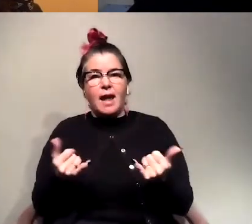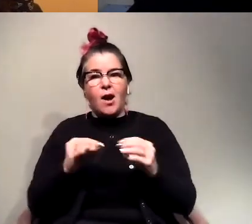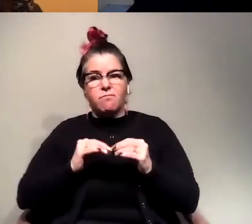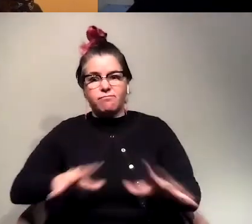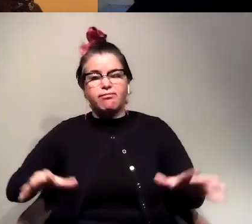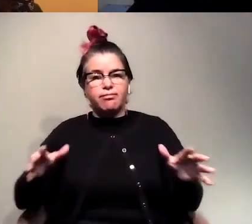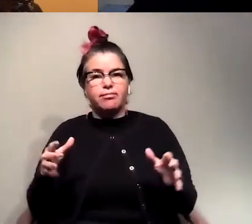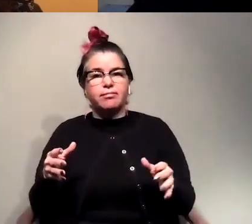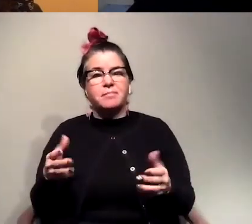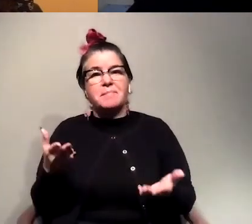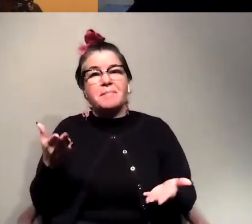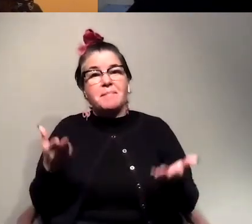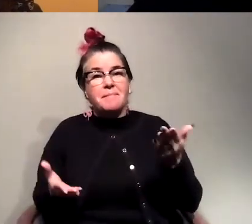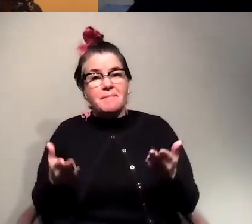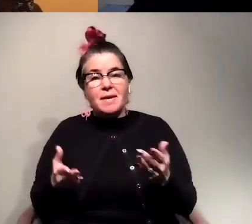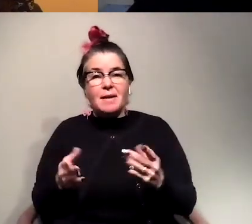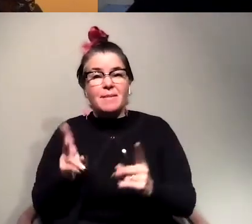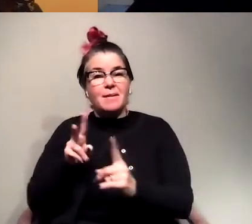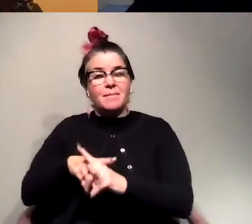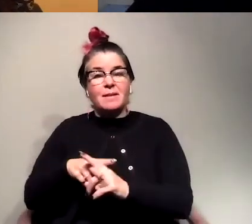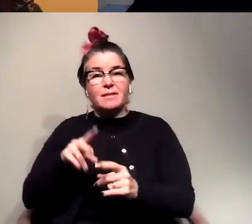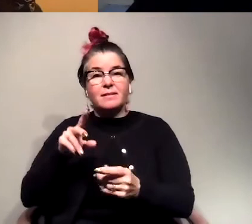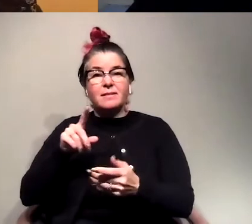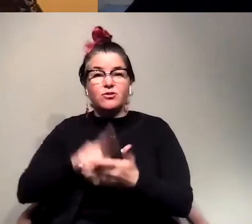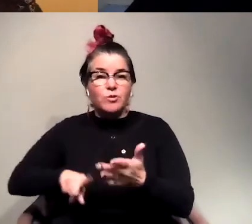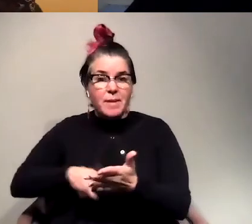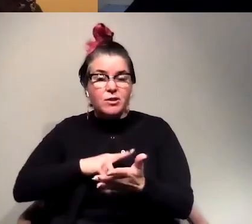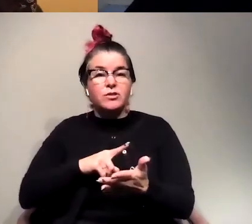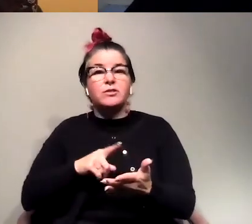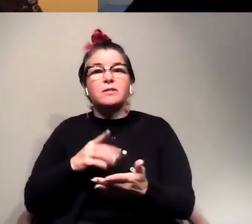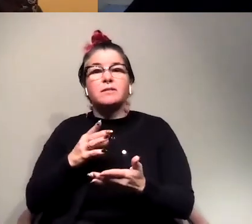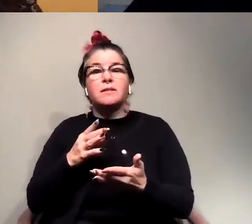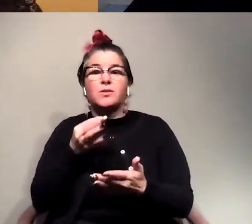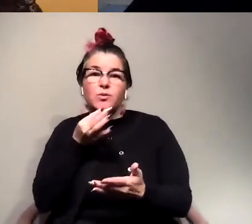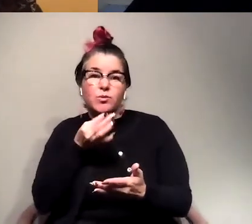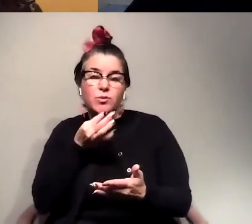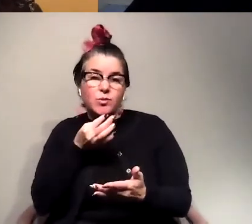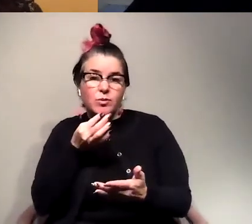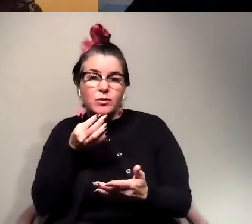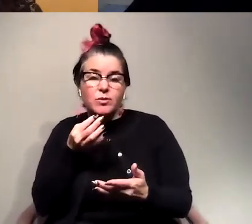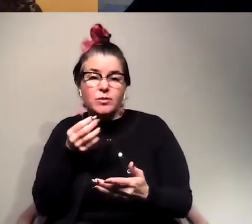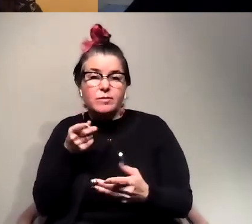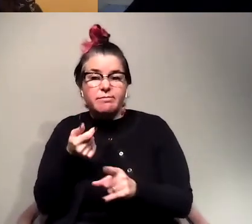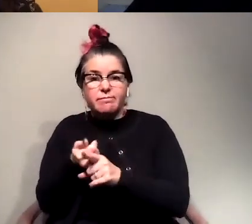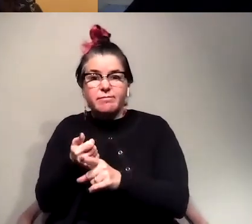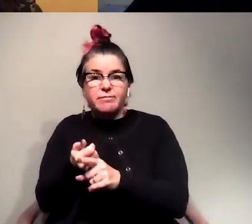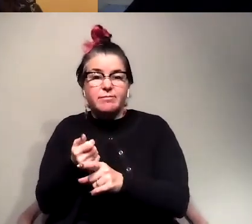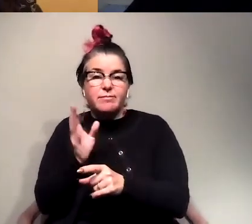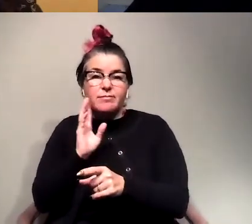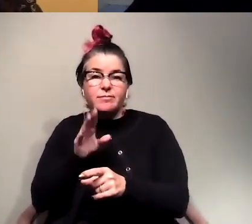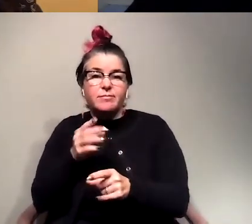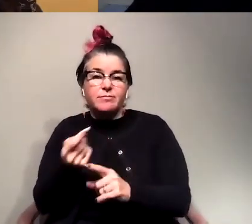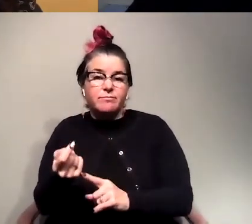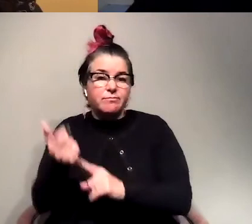that may be implementing discrimination, and someday soon they're going to be, you know they're not going to be